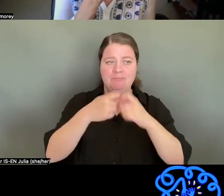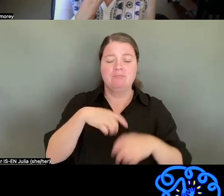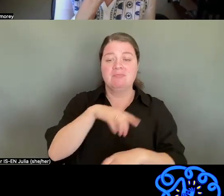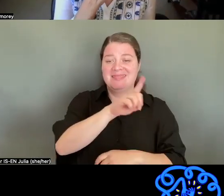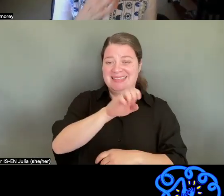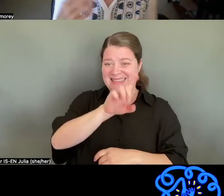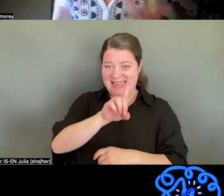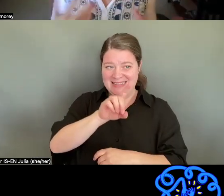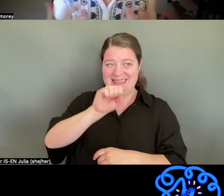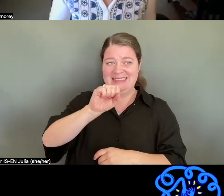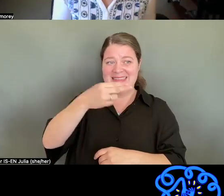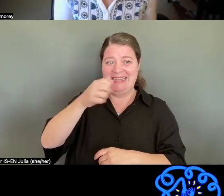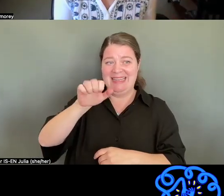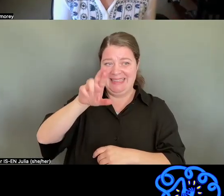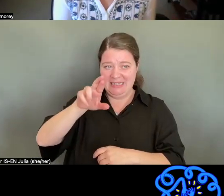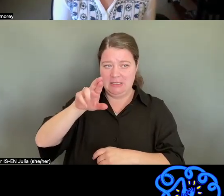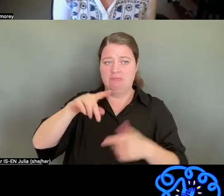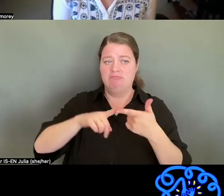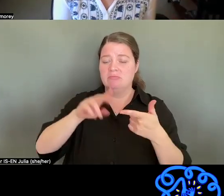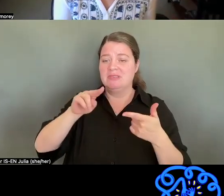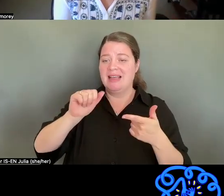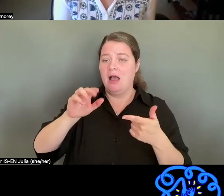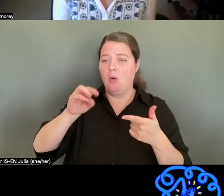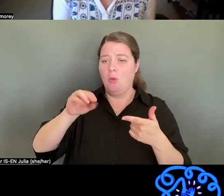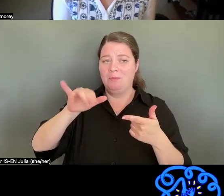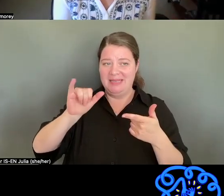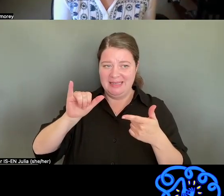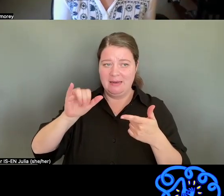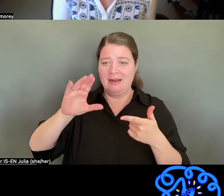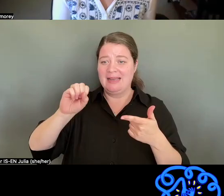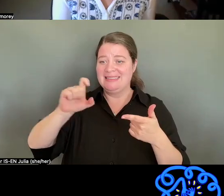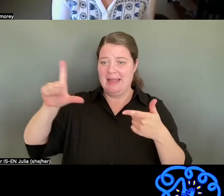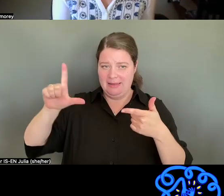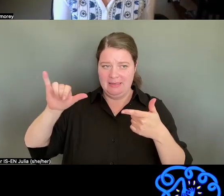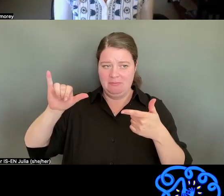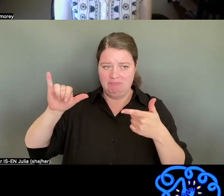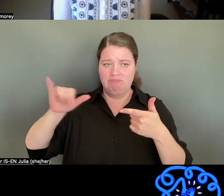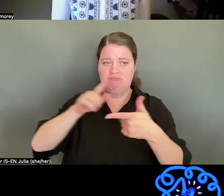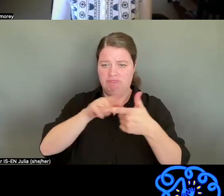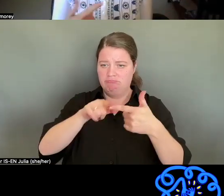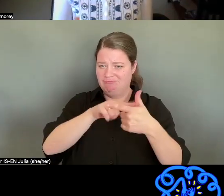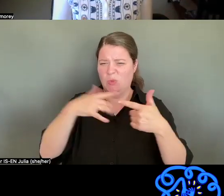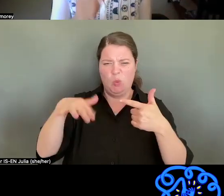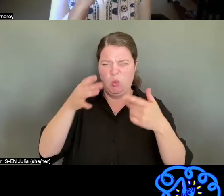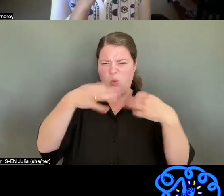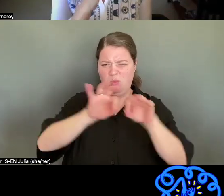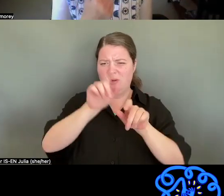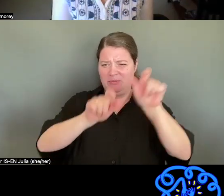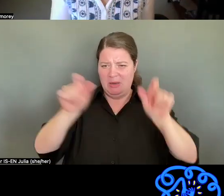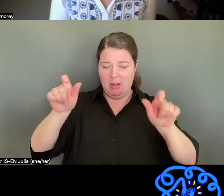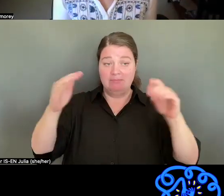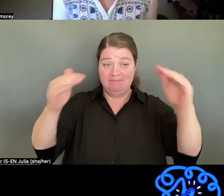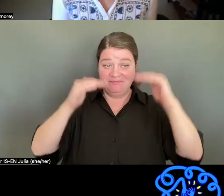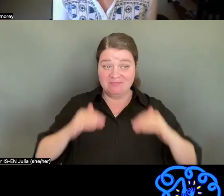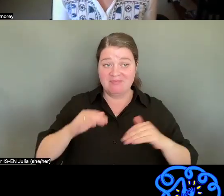Naomi Caselli have been instrumental in this project. Our ERP team, and I want to point out